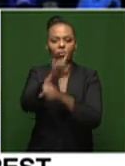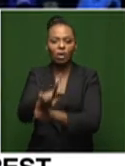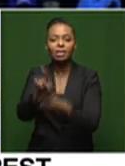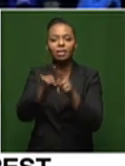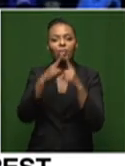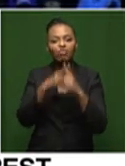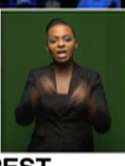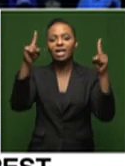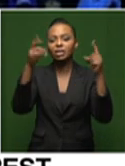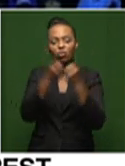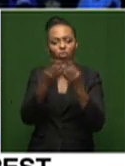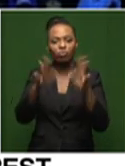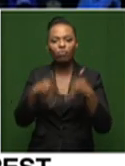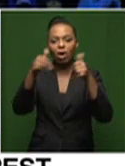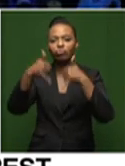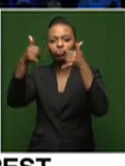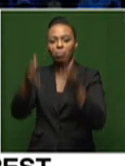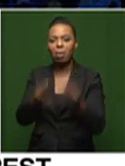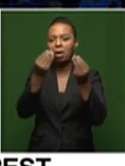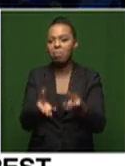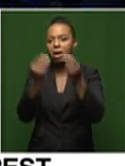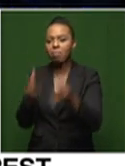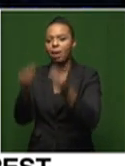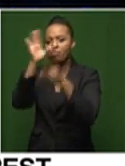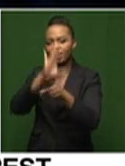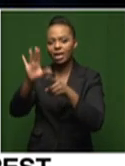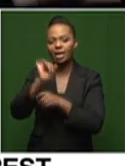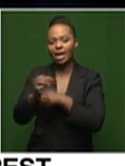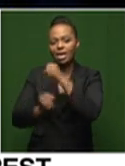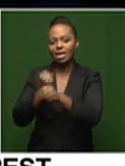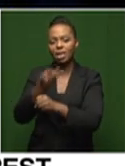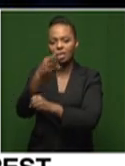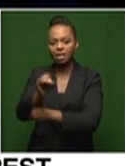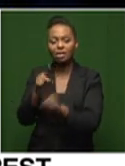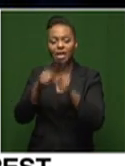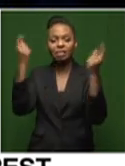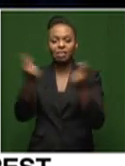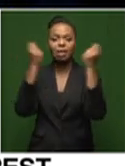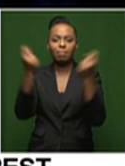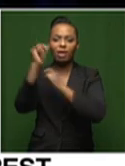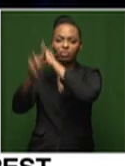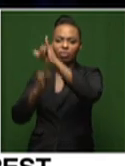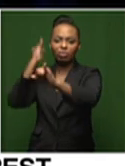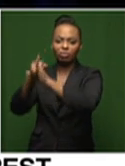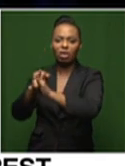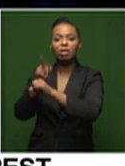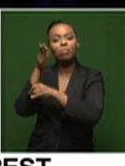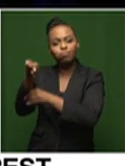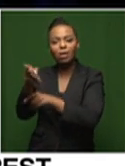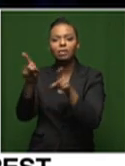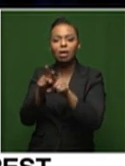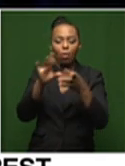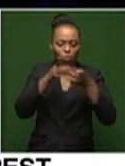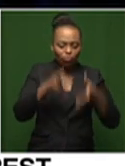releasing several award-winning albums in a career spanning over 30 years. She's celebrated on the international stage and revered back